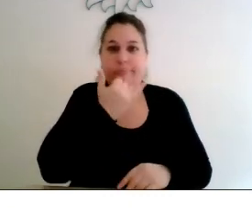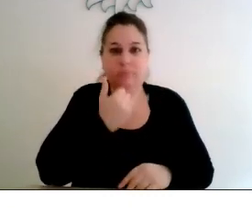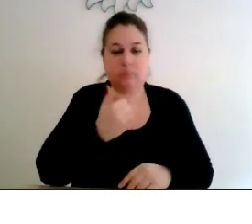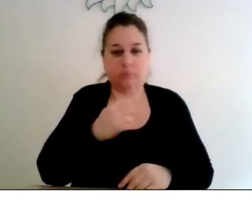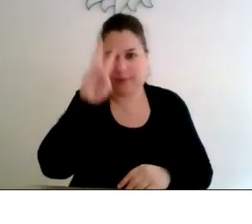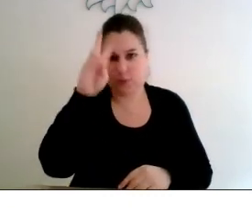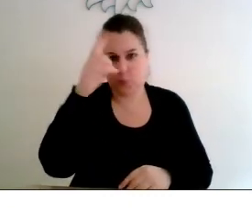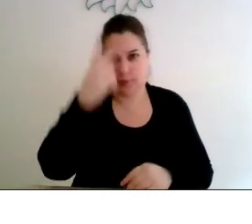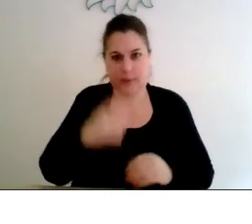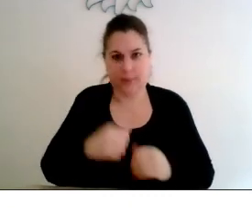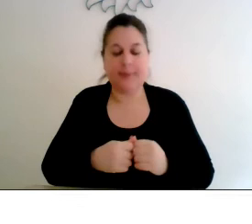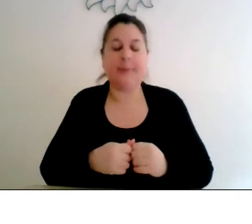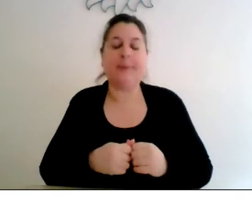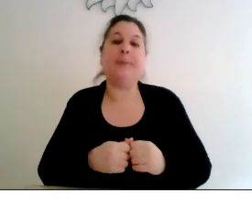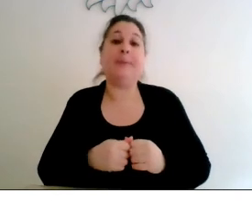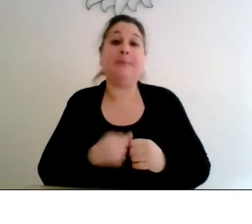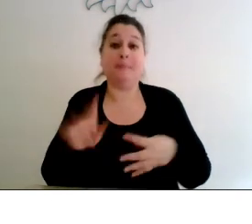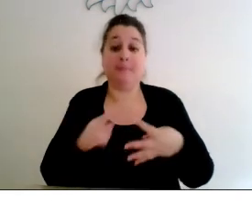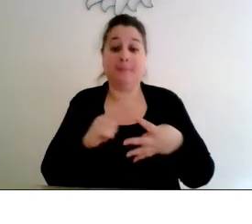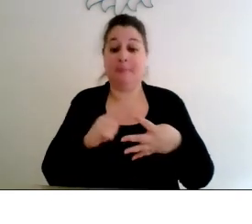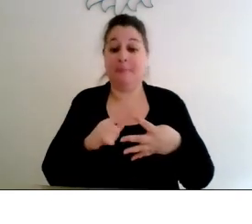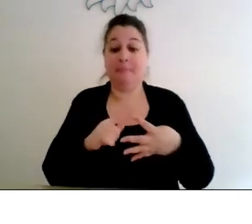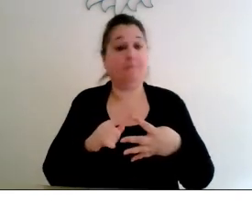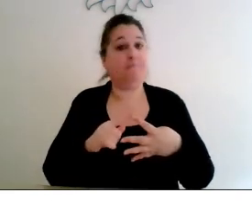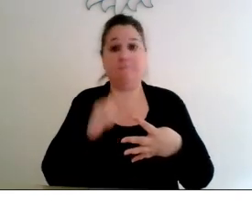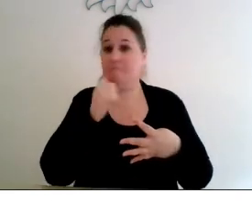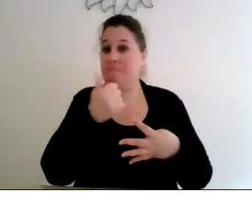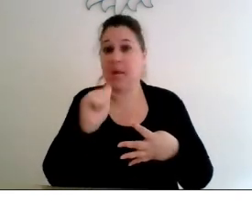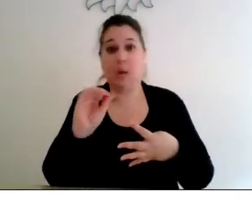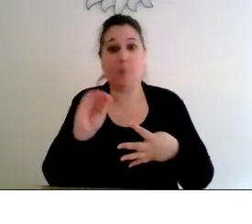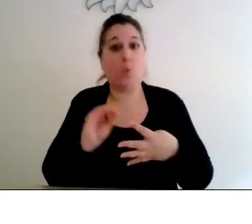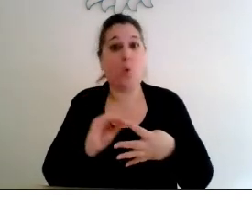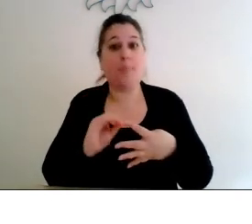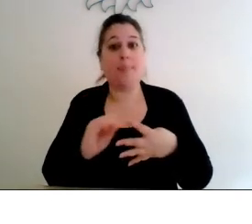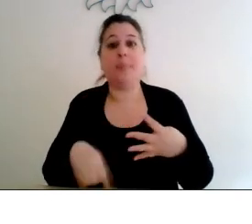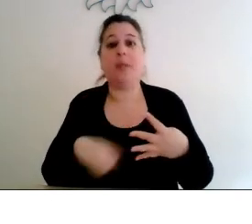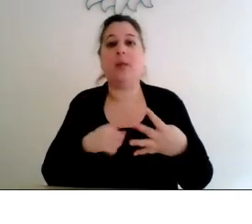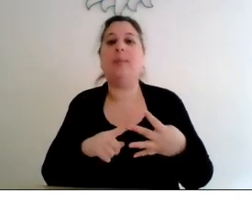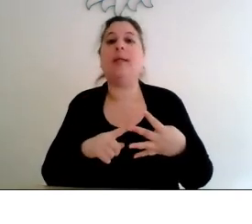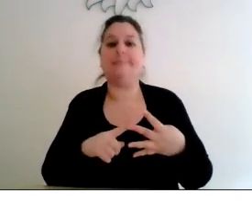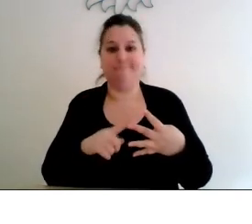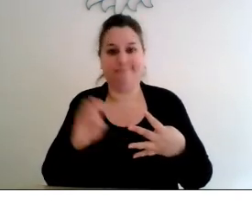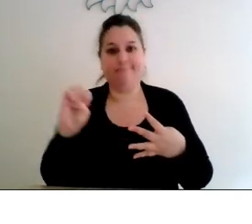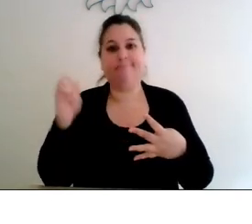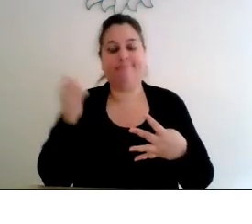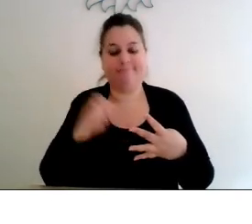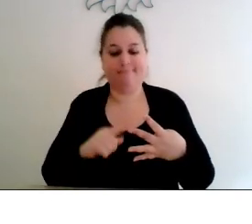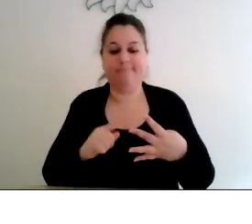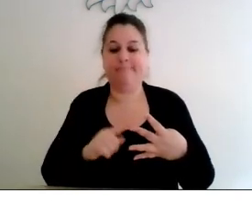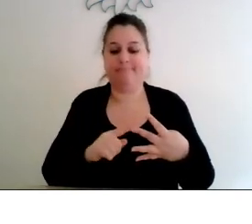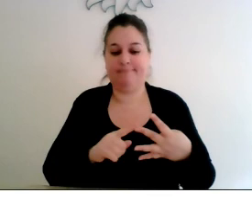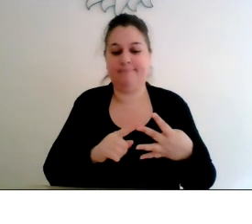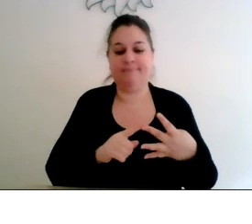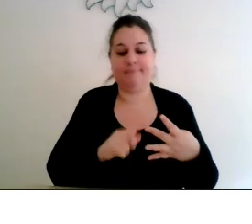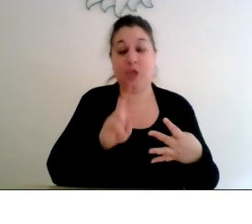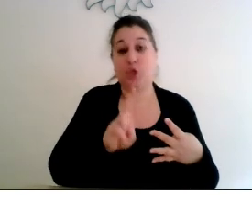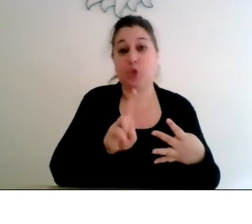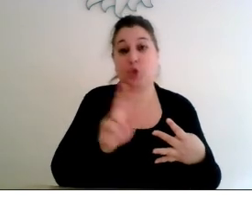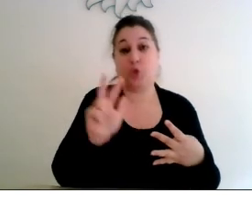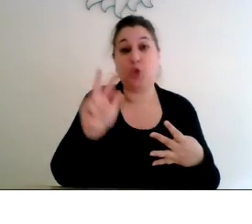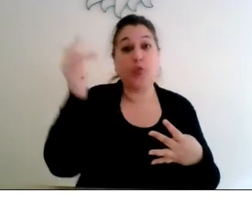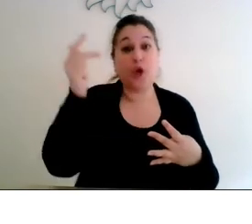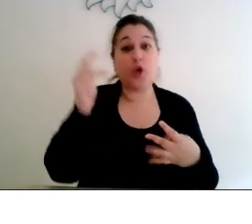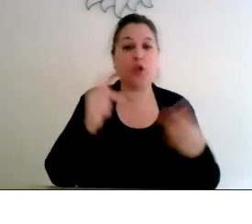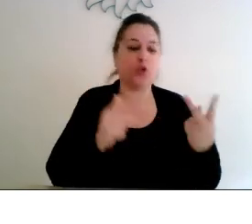Yes. 2 to the third power. 2 times 2 times 2. 2 times 2 is 4 times 2 is 8. So that's 8. So